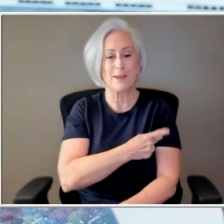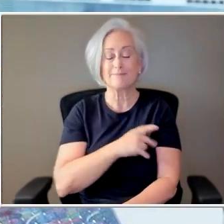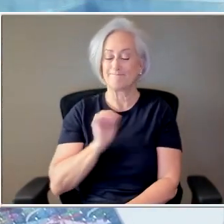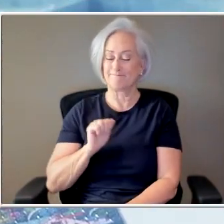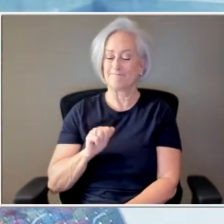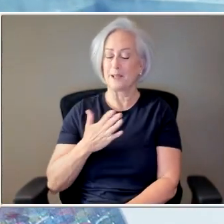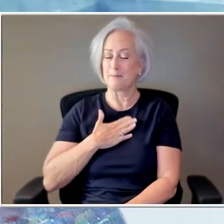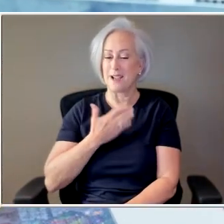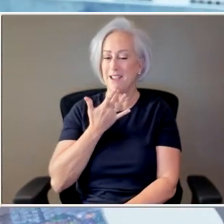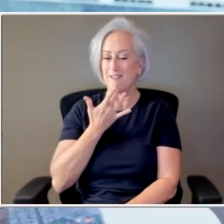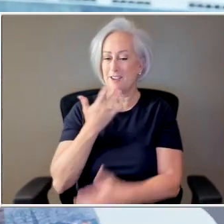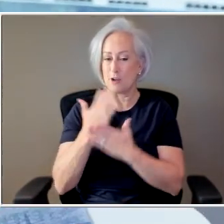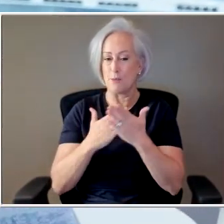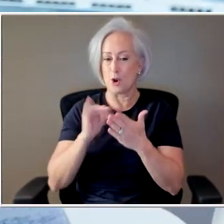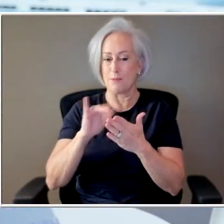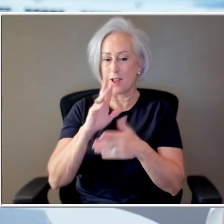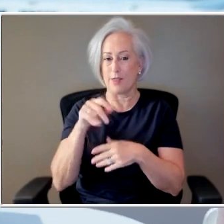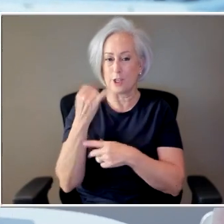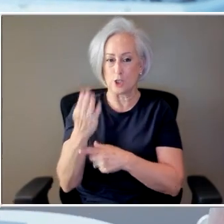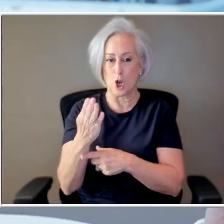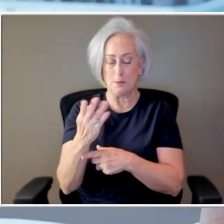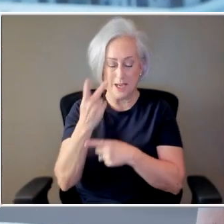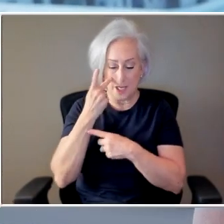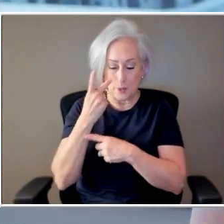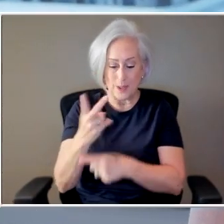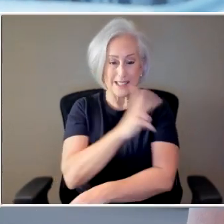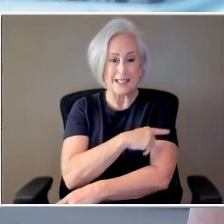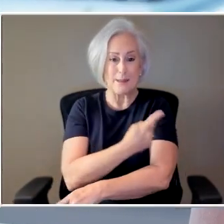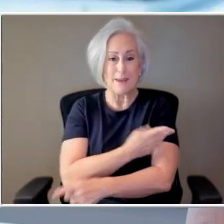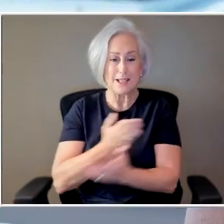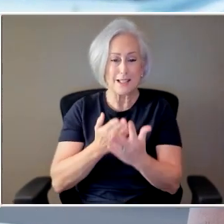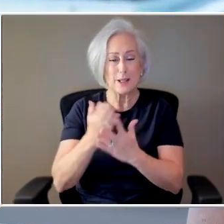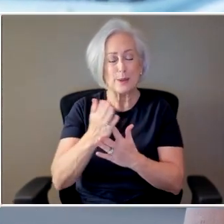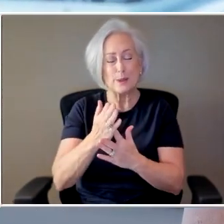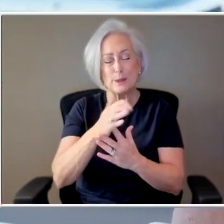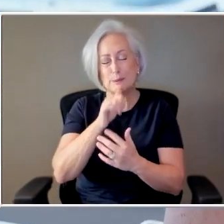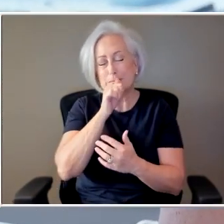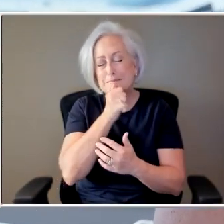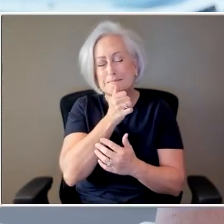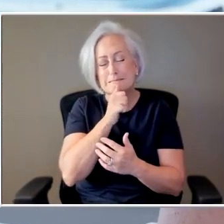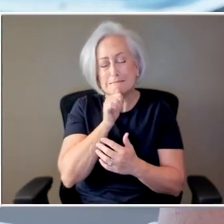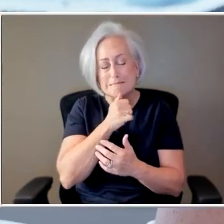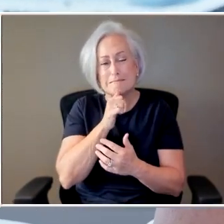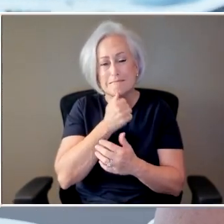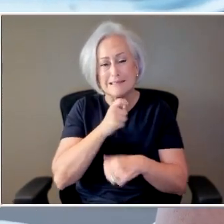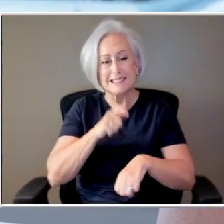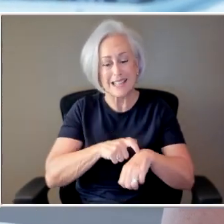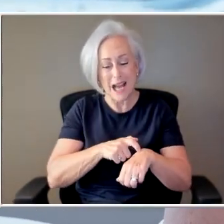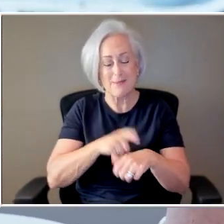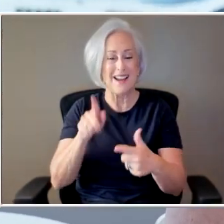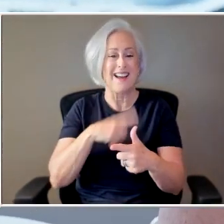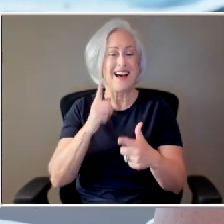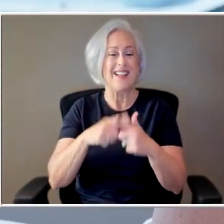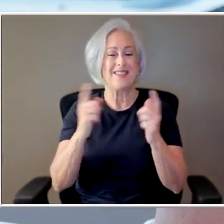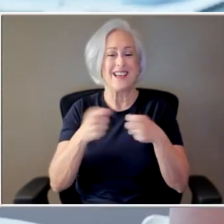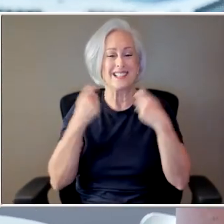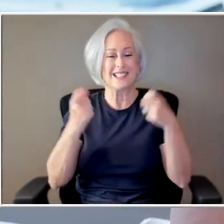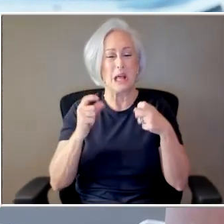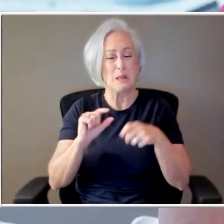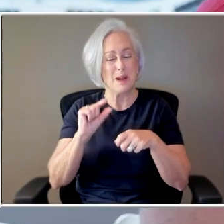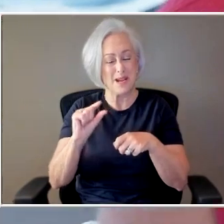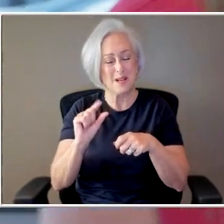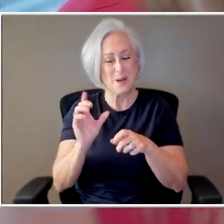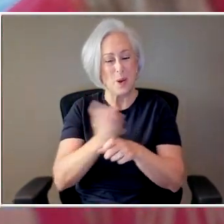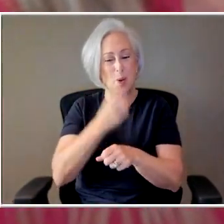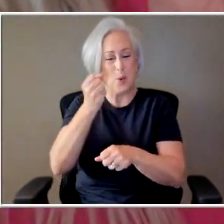we get to see these patients through some of their really toughest moments, but also get to celebrate those little wins that are so important to celebrate.